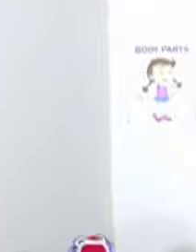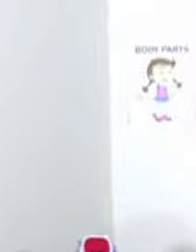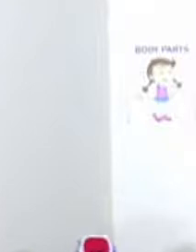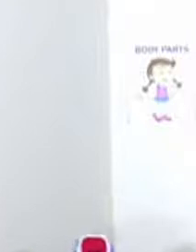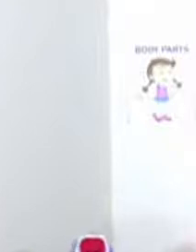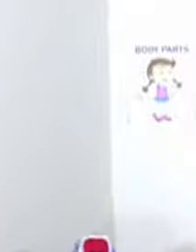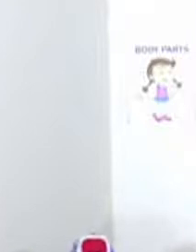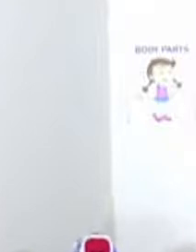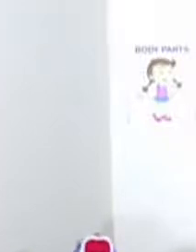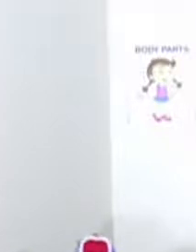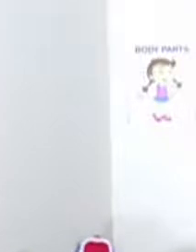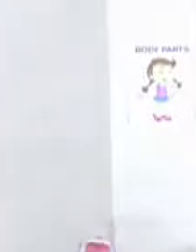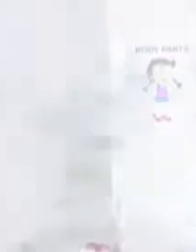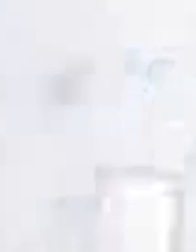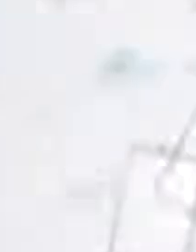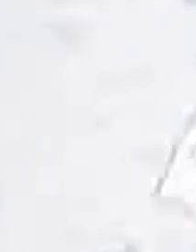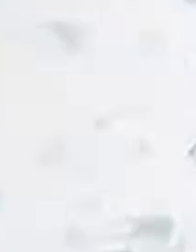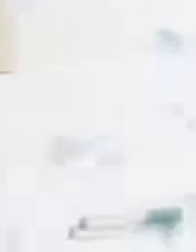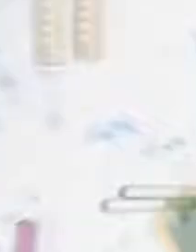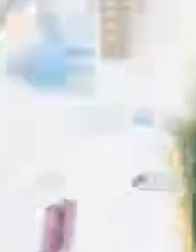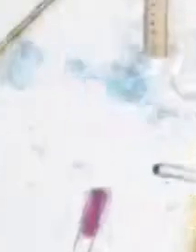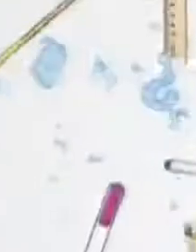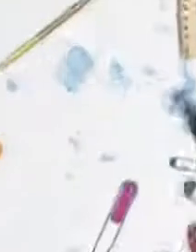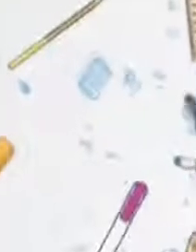goodbye. Bye!